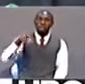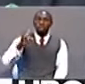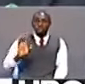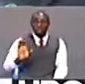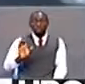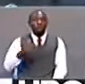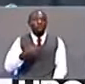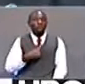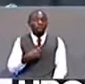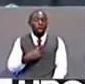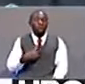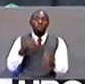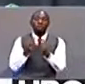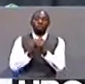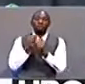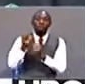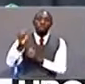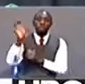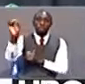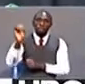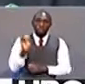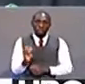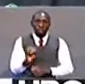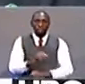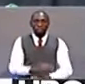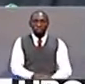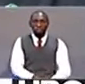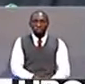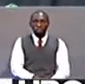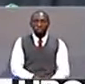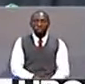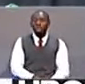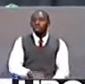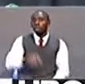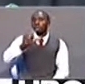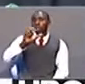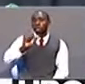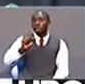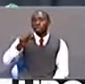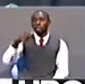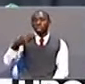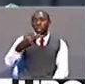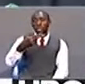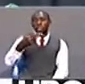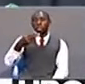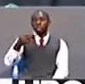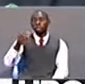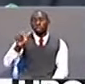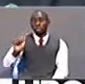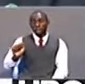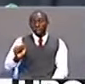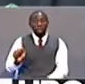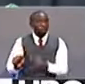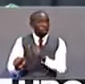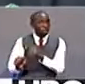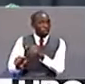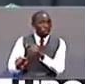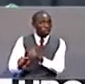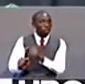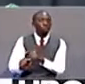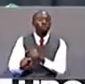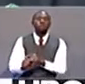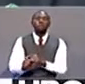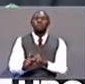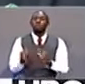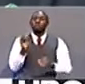of up to 15%. The SHA is significant because it has constituted the